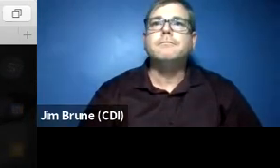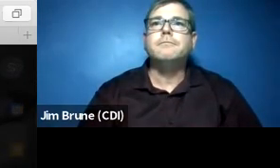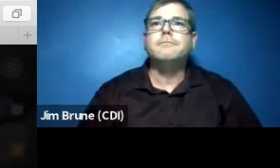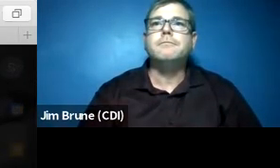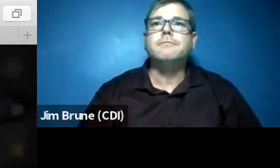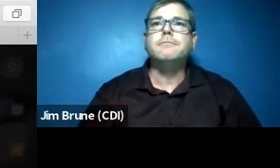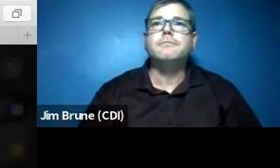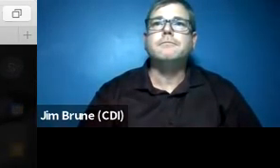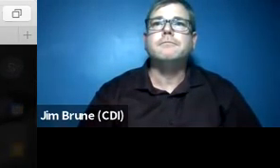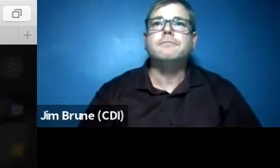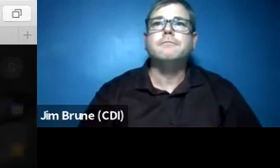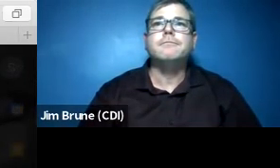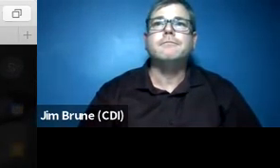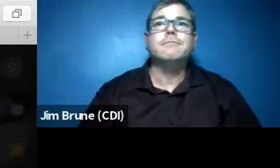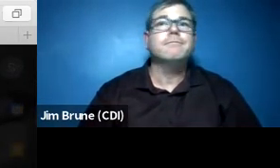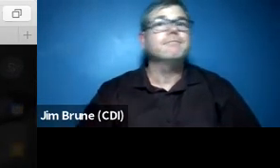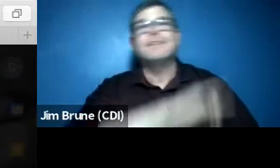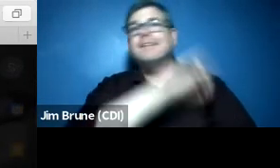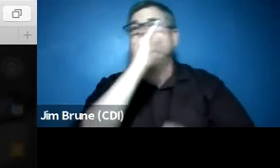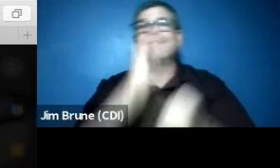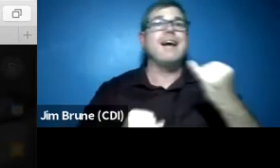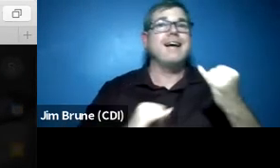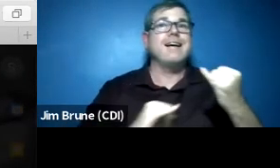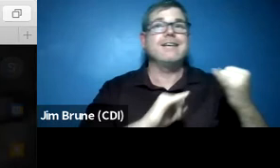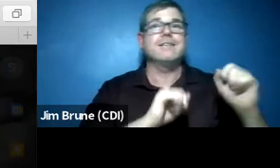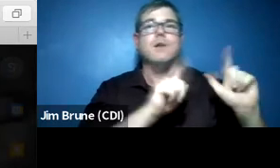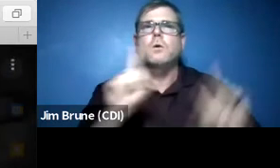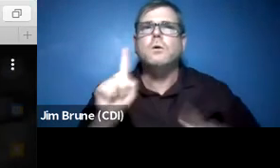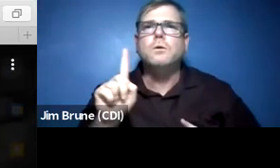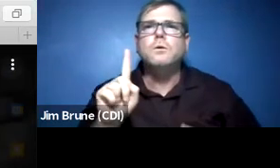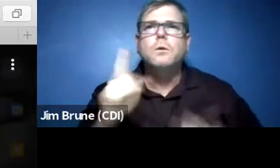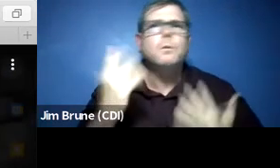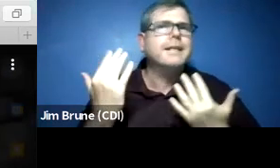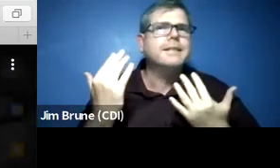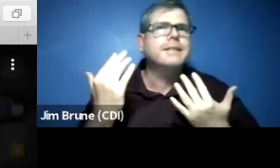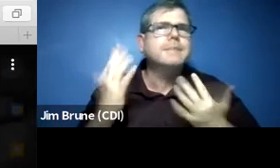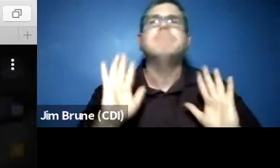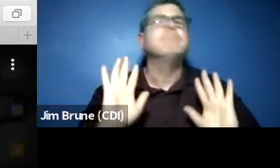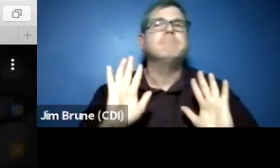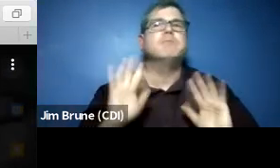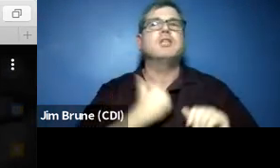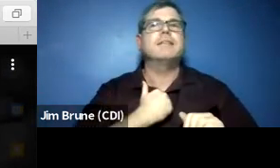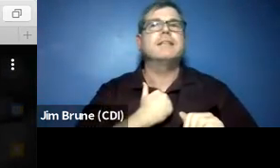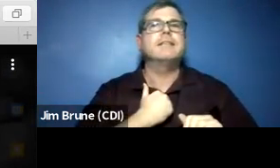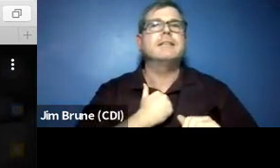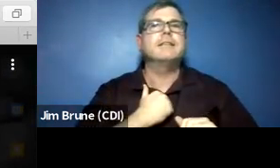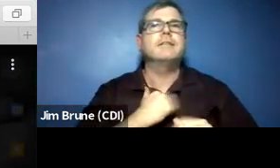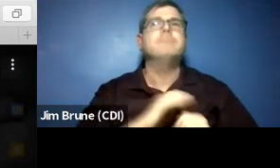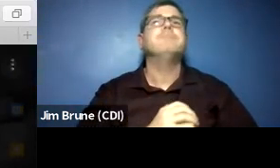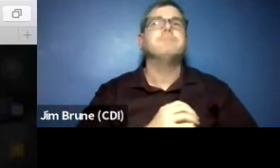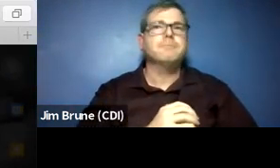this last slide, oops, I think, oh, it's at the end of our slide deck. We actually have the link to this